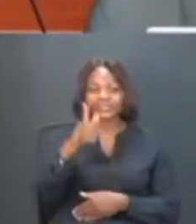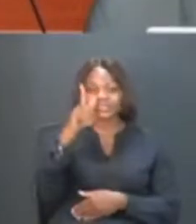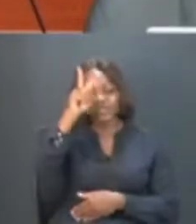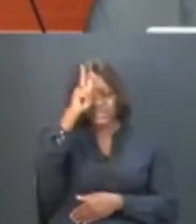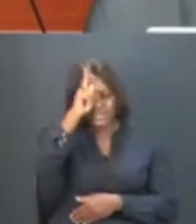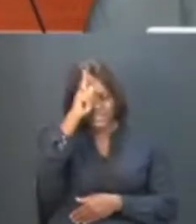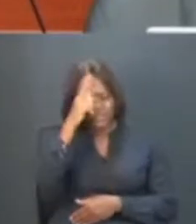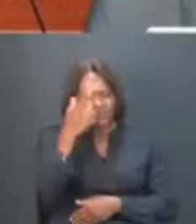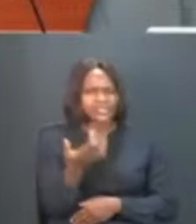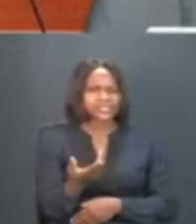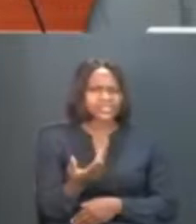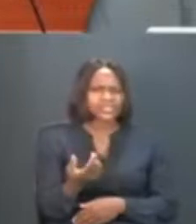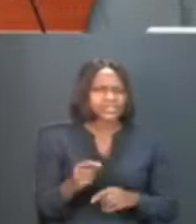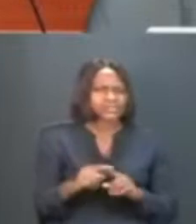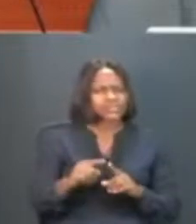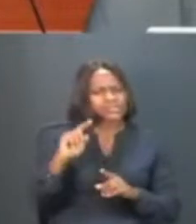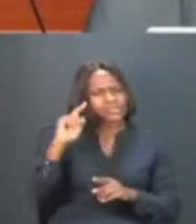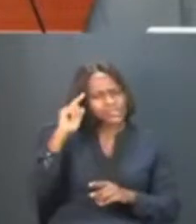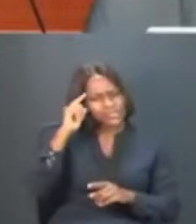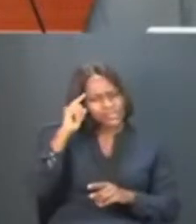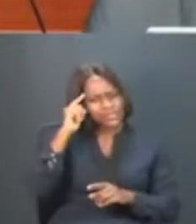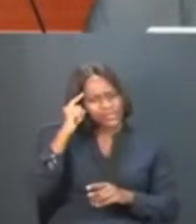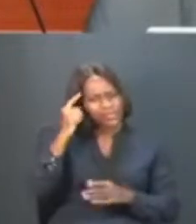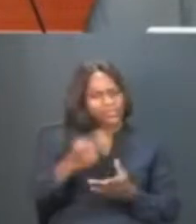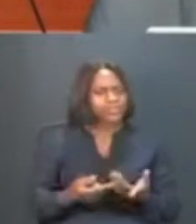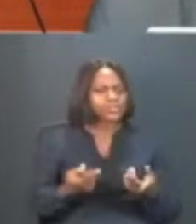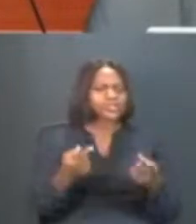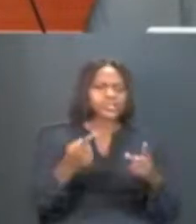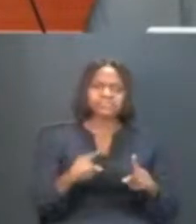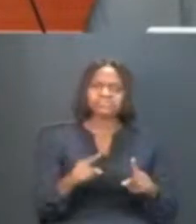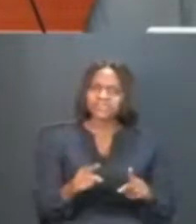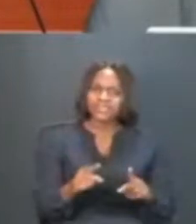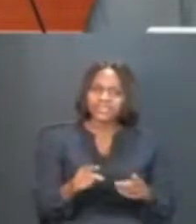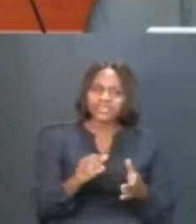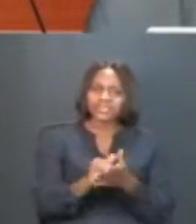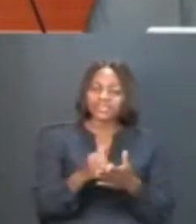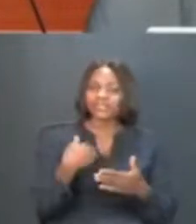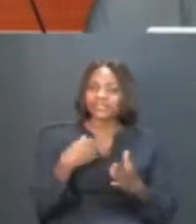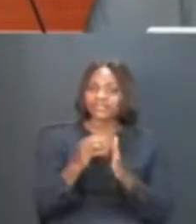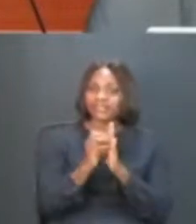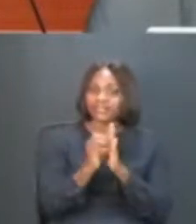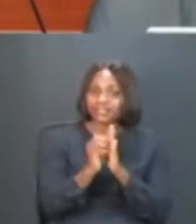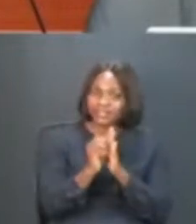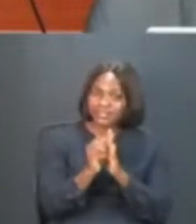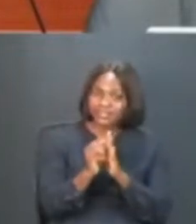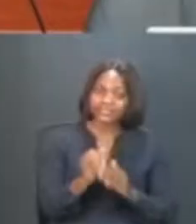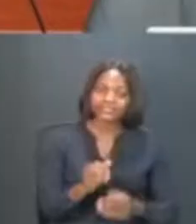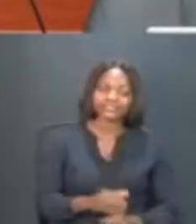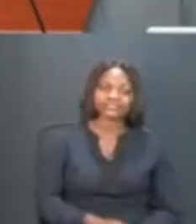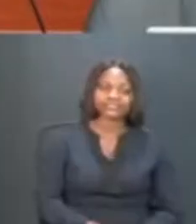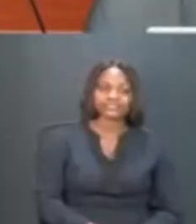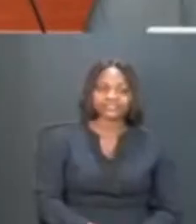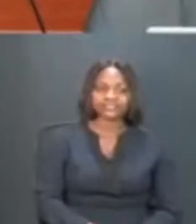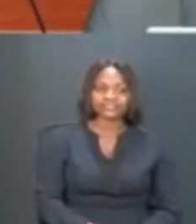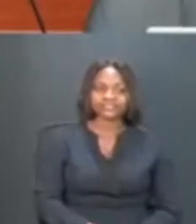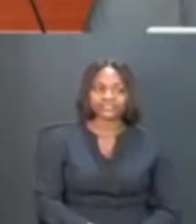what might have caused or killed her or caused the cancer. So I decided